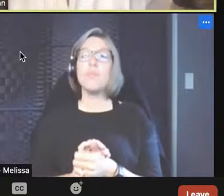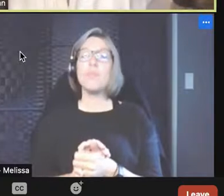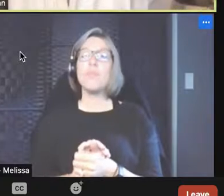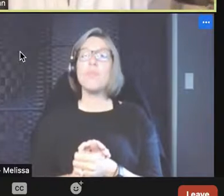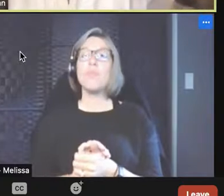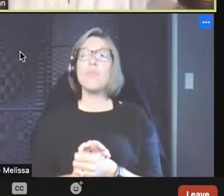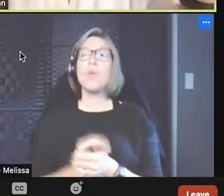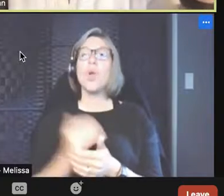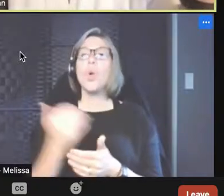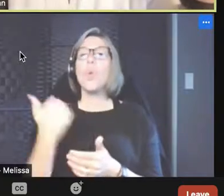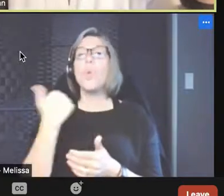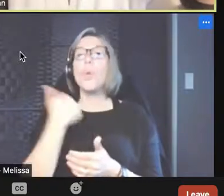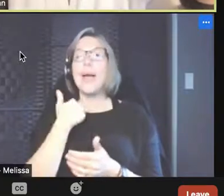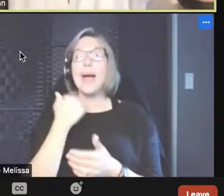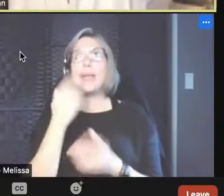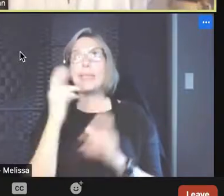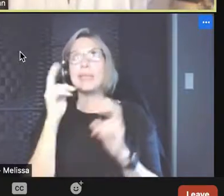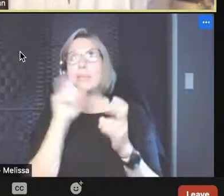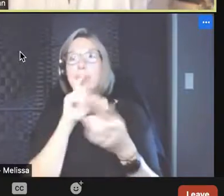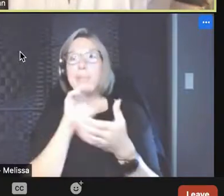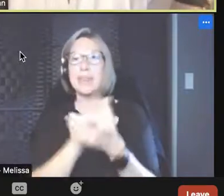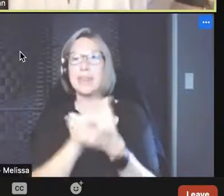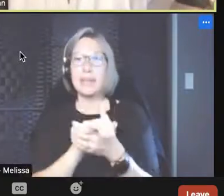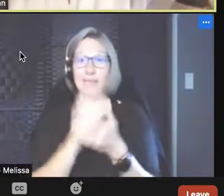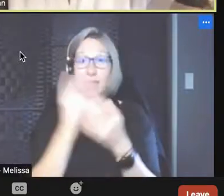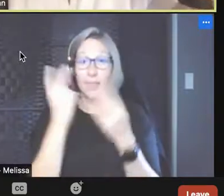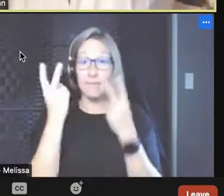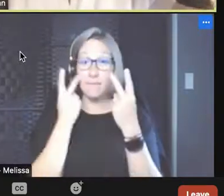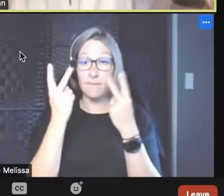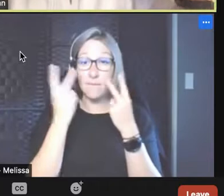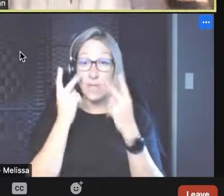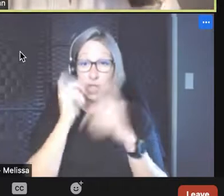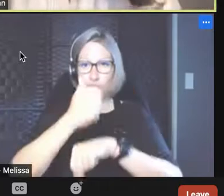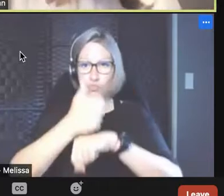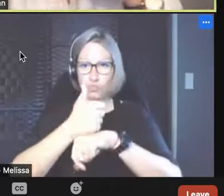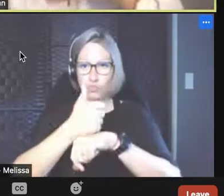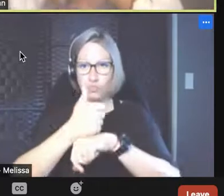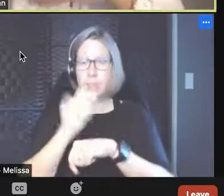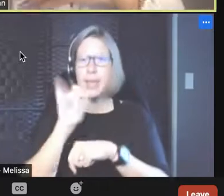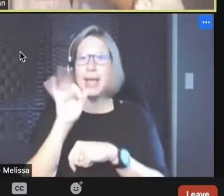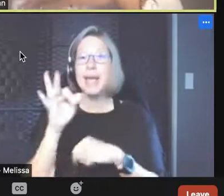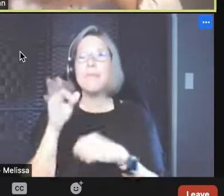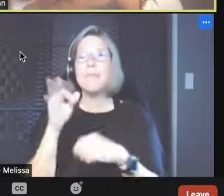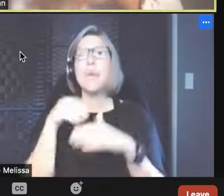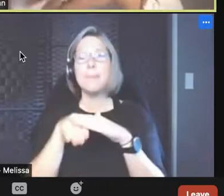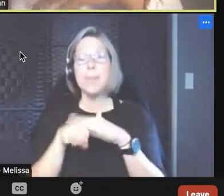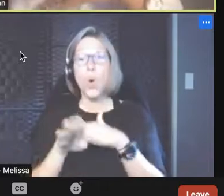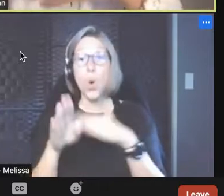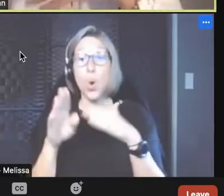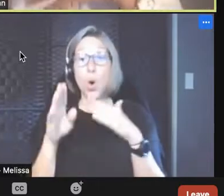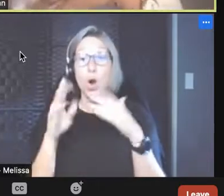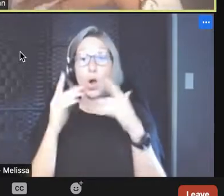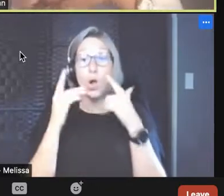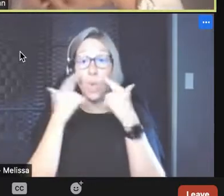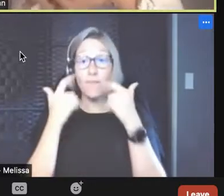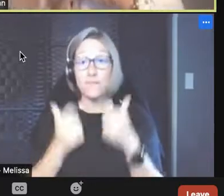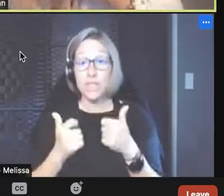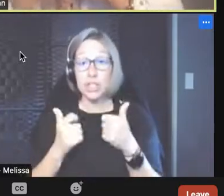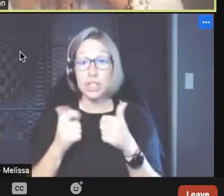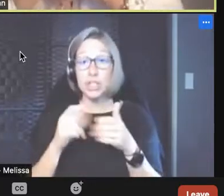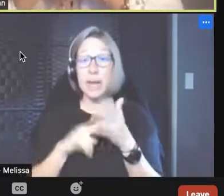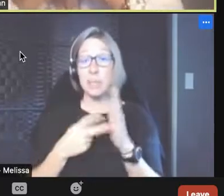was a fixed entity, and that if you were born with low vision, your cup was more, was half full